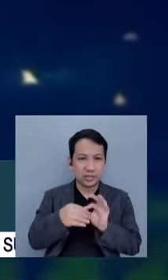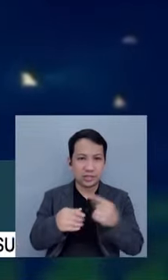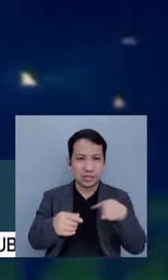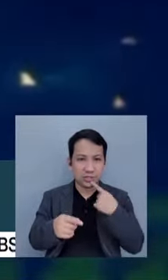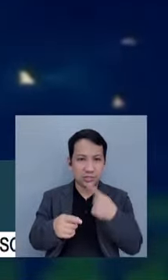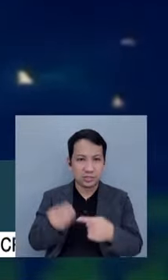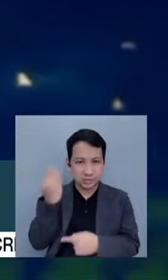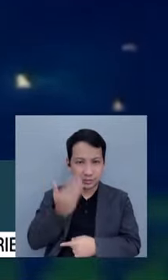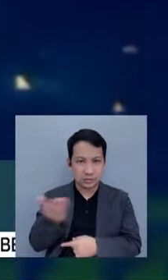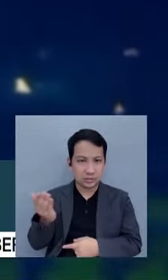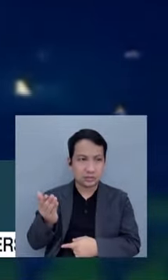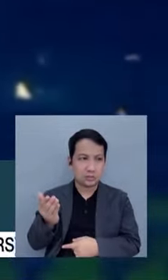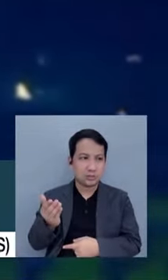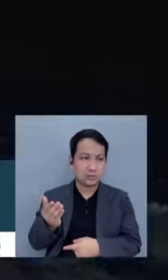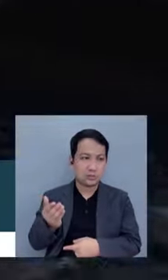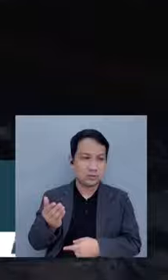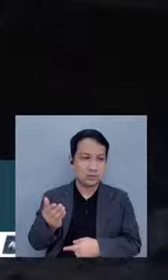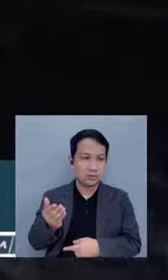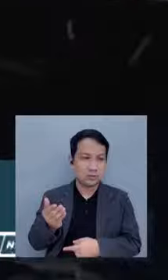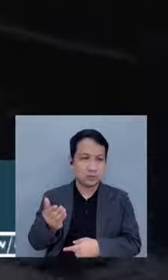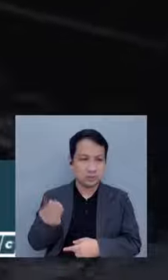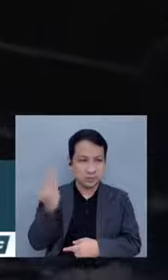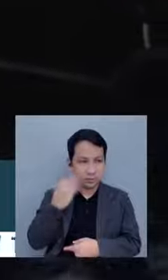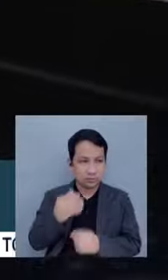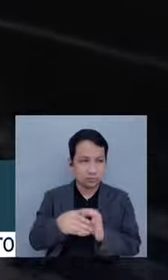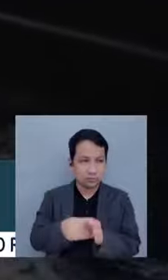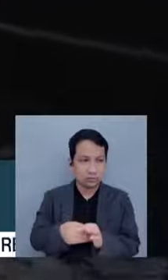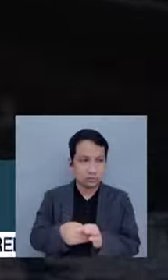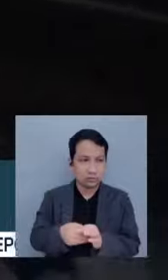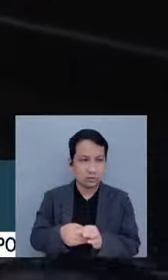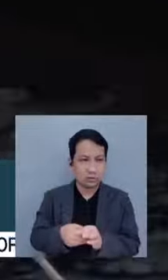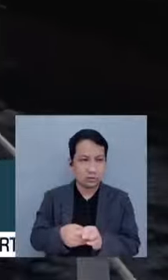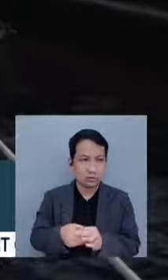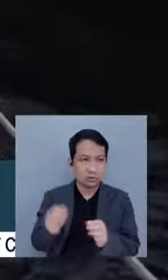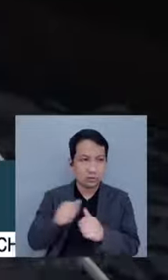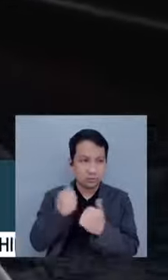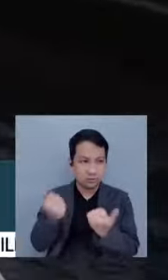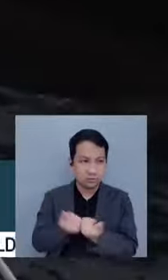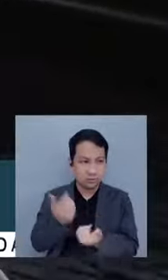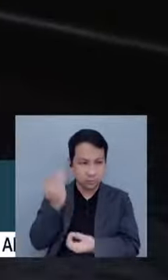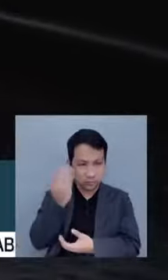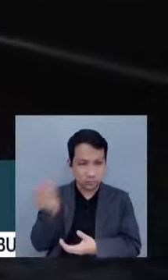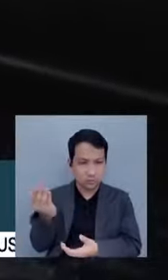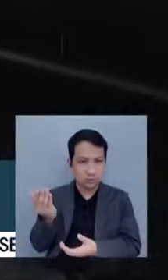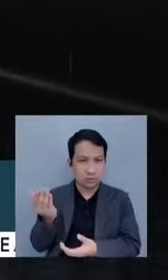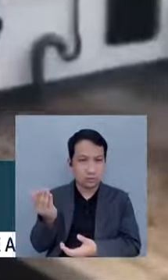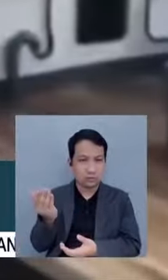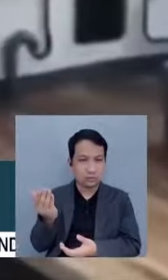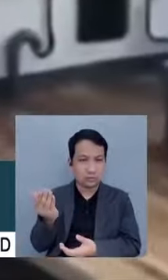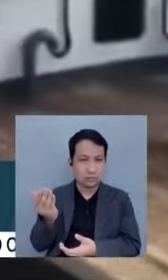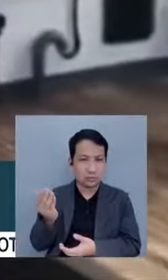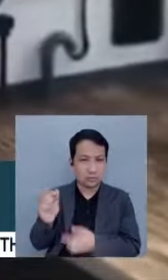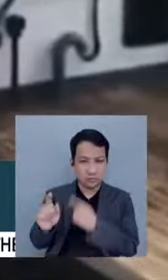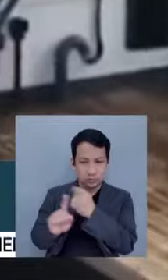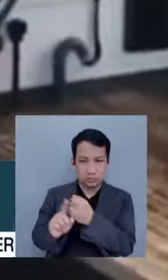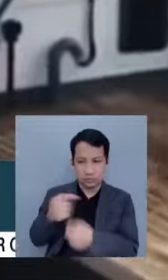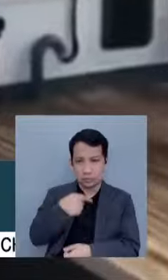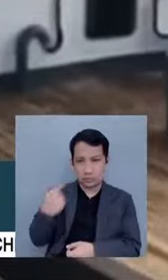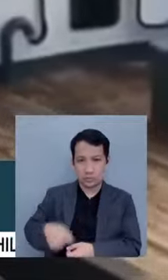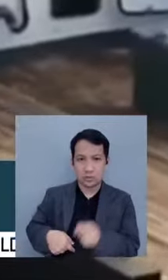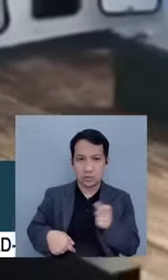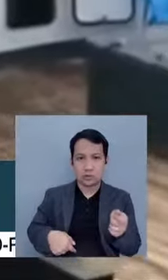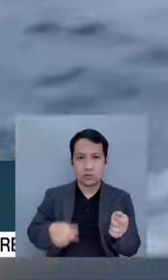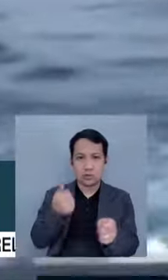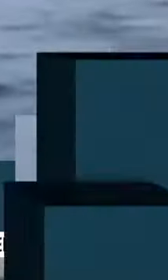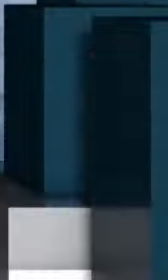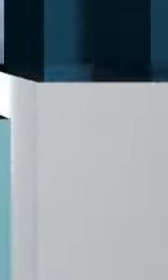China's claims. Among them, the Foreign Correspondents Association of the Philippines, which called Beijing's accusations a barefaced lie.